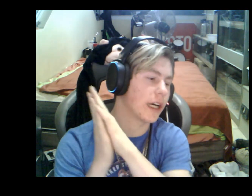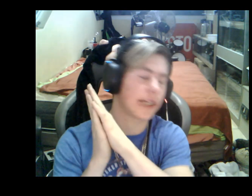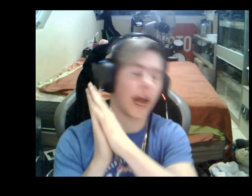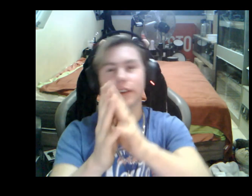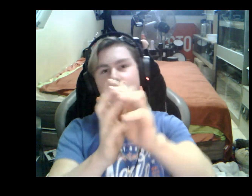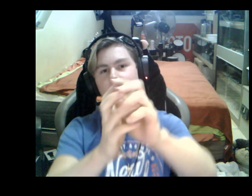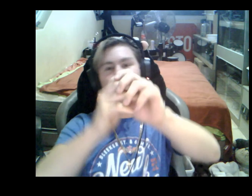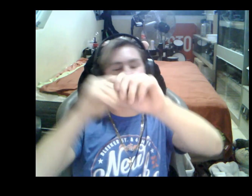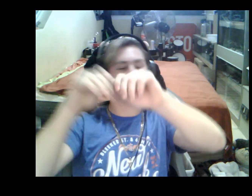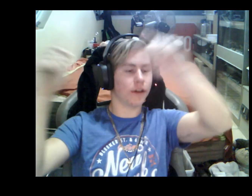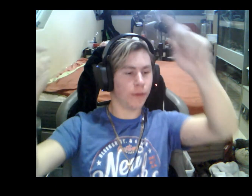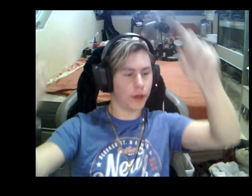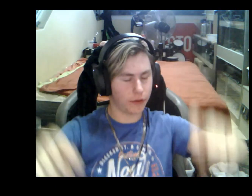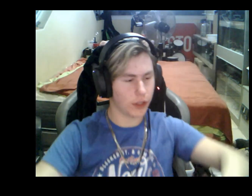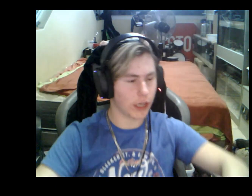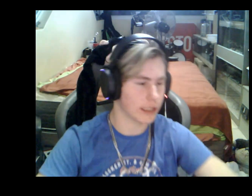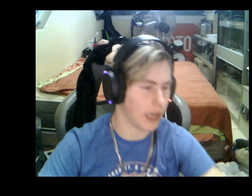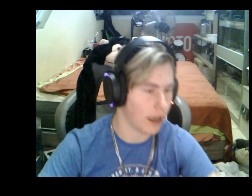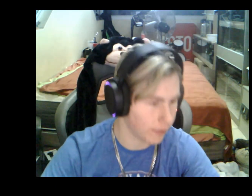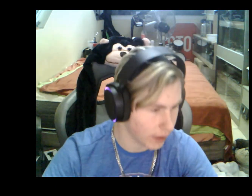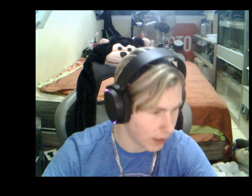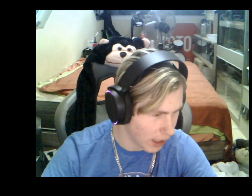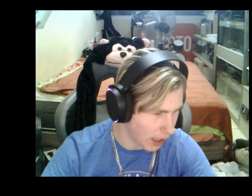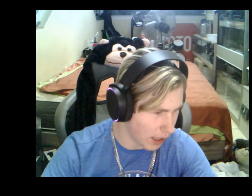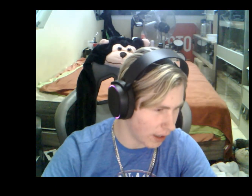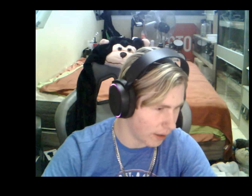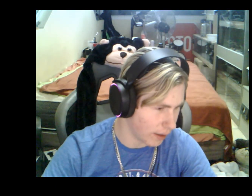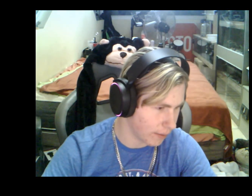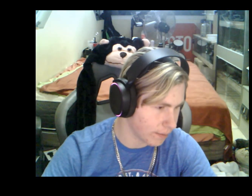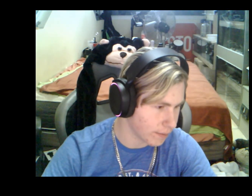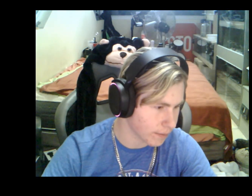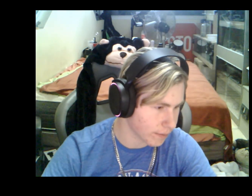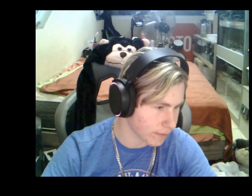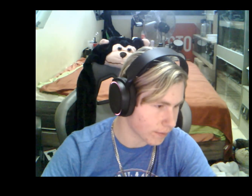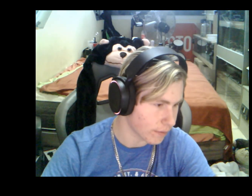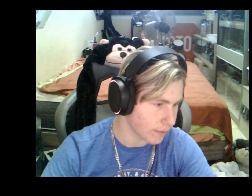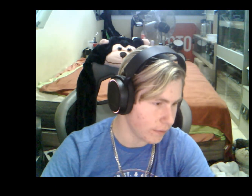if you guys haven't already, which I know most of you guys have,